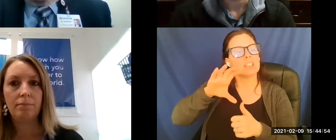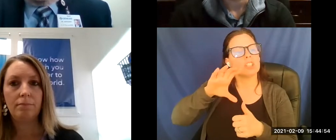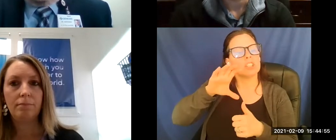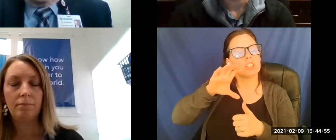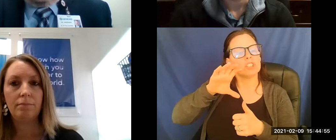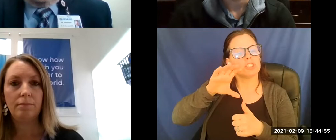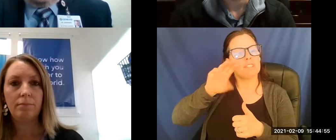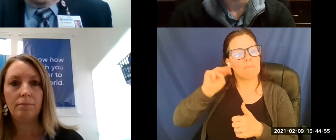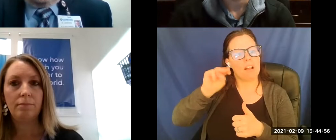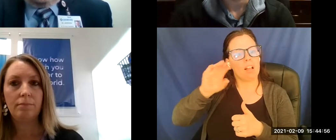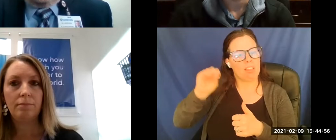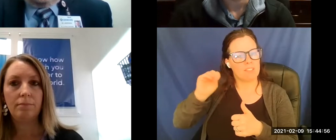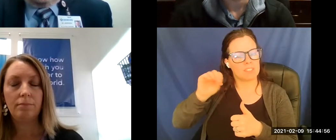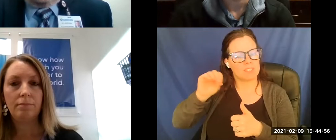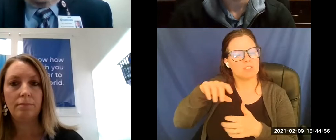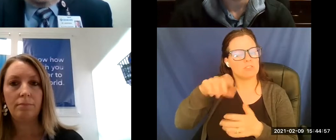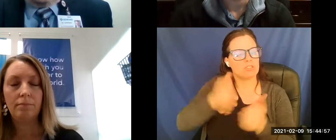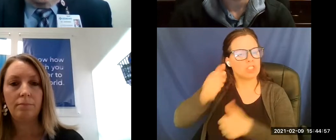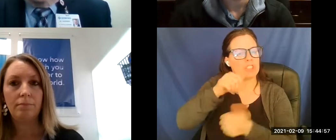Health System.